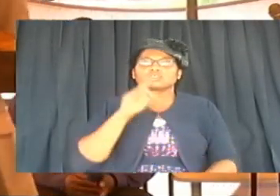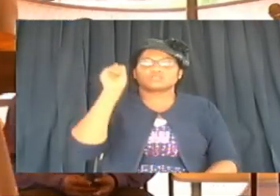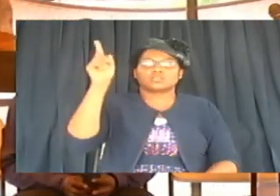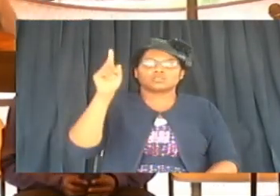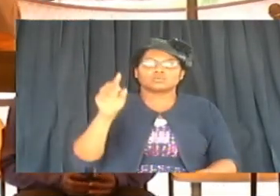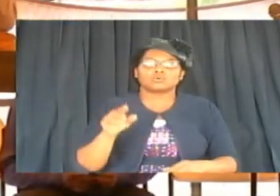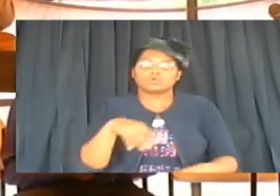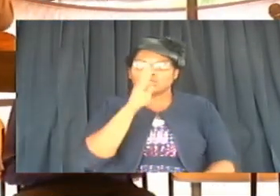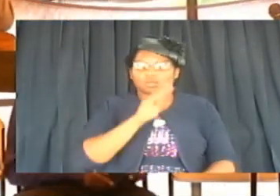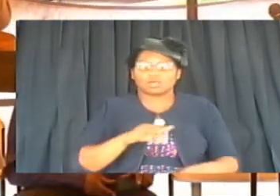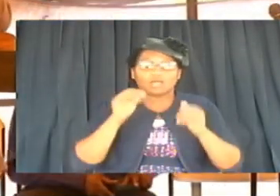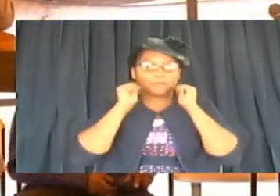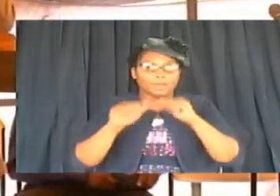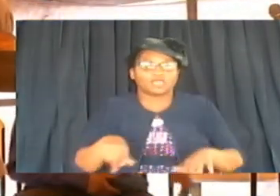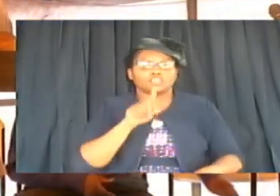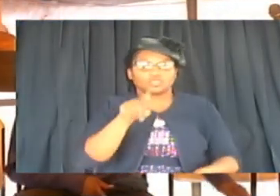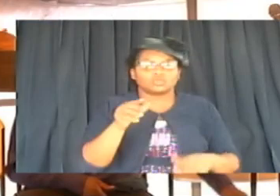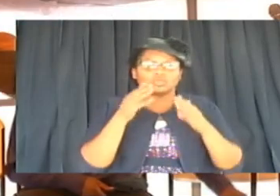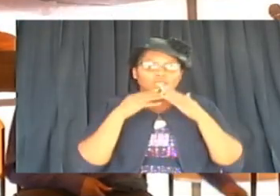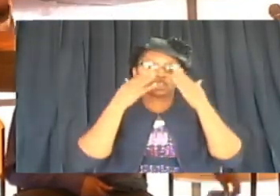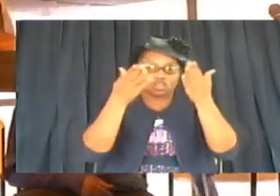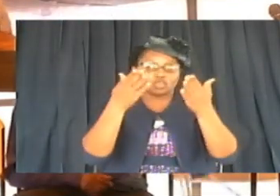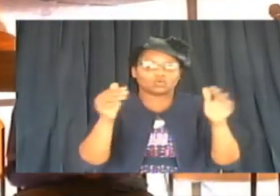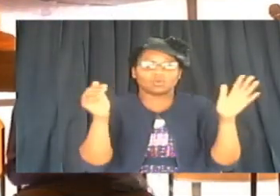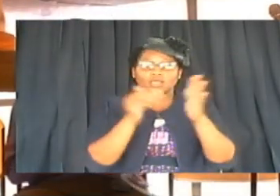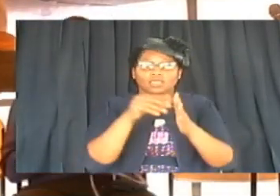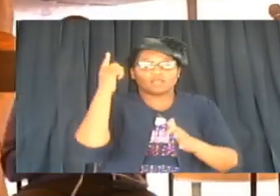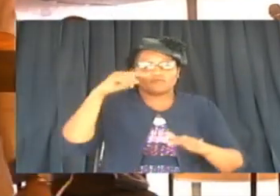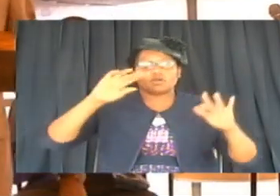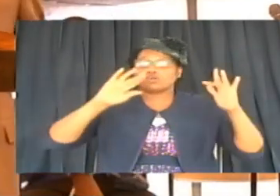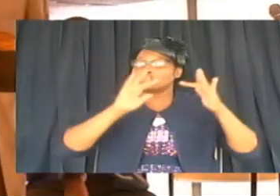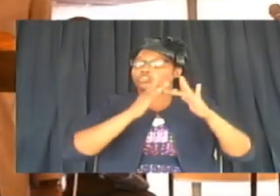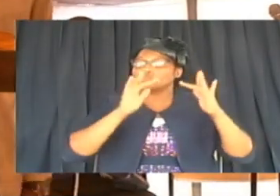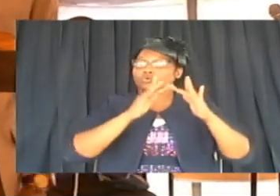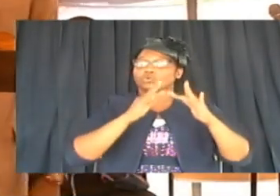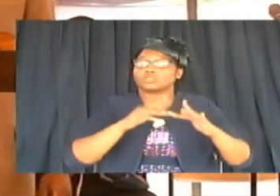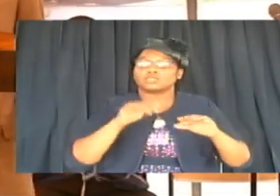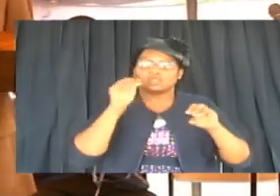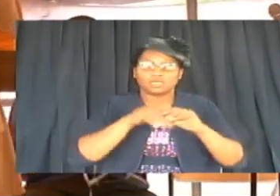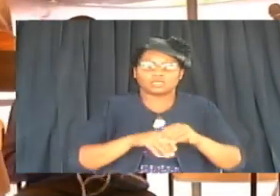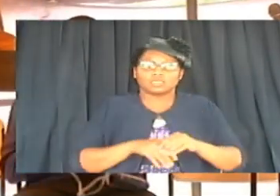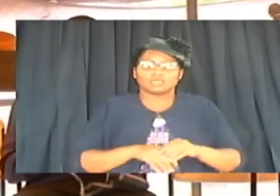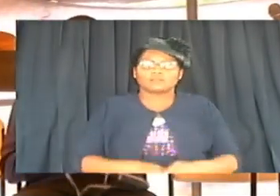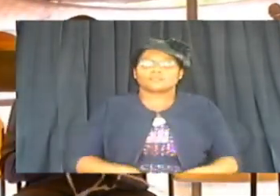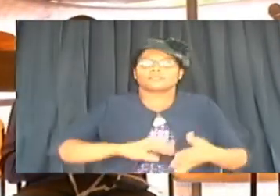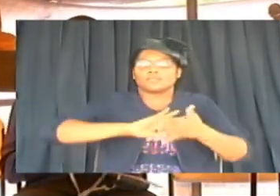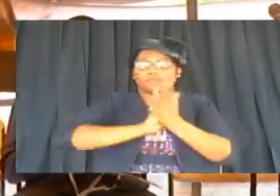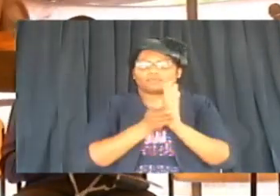tuning in. And let the peace of God go with you. In Jesus' name I pray. Amen and amen.